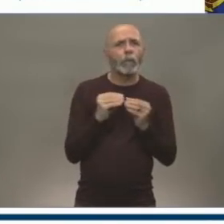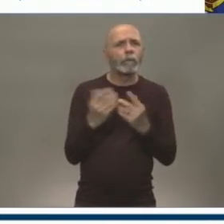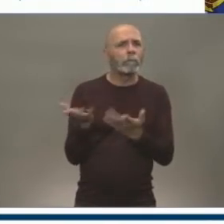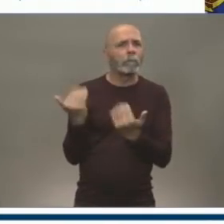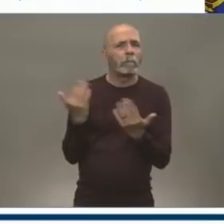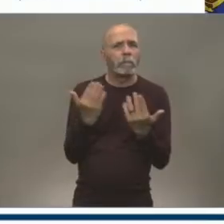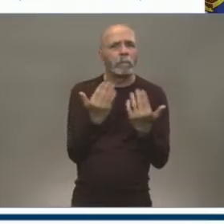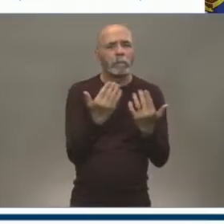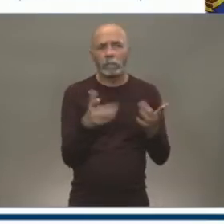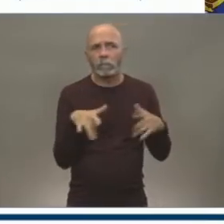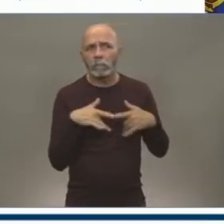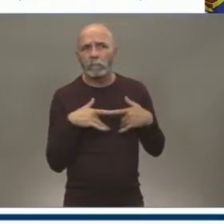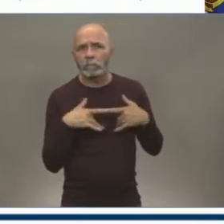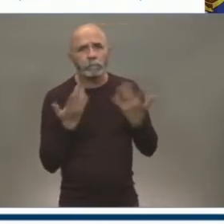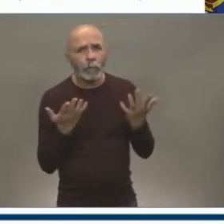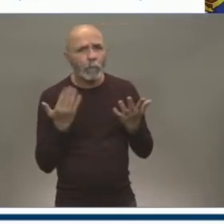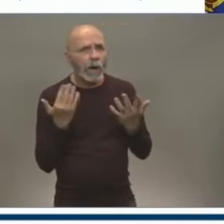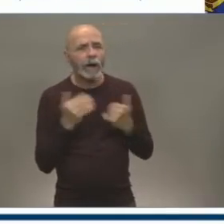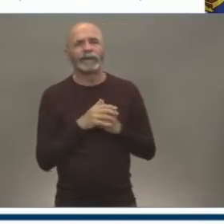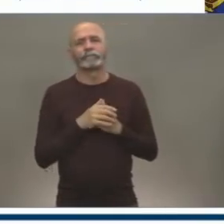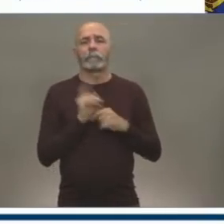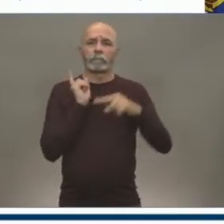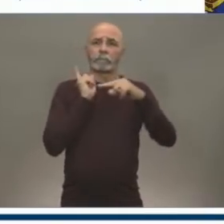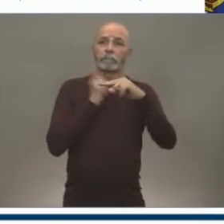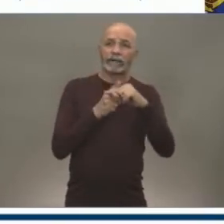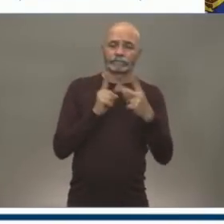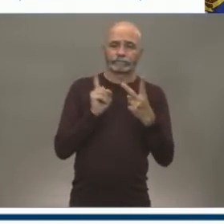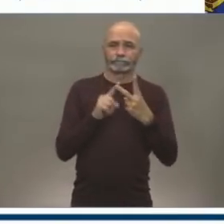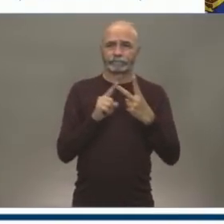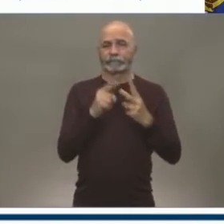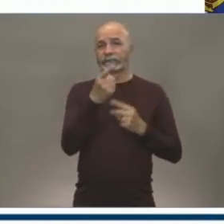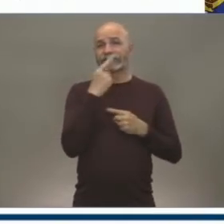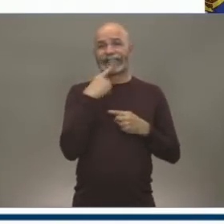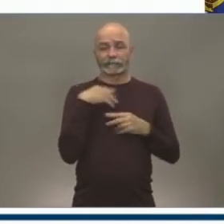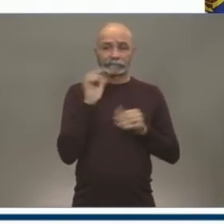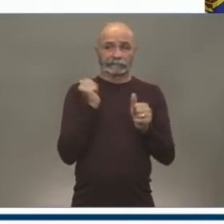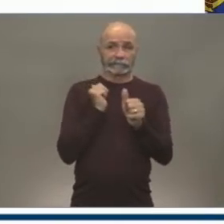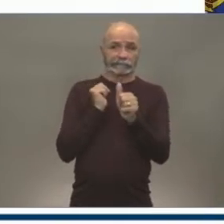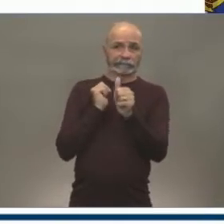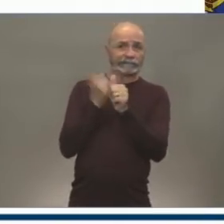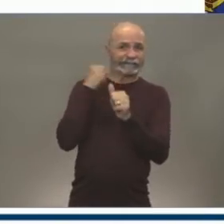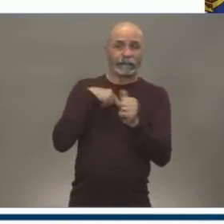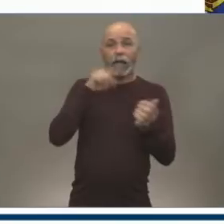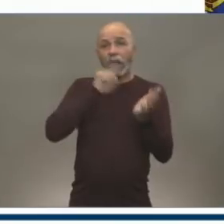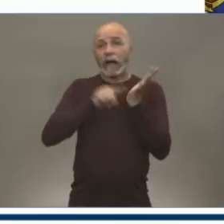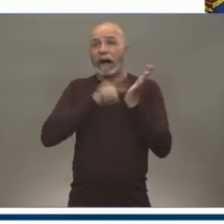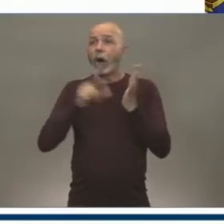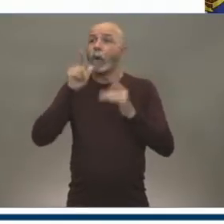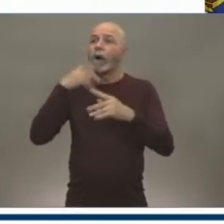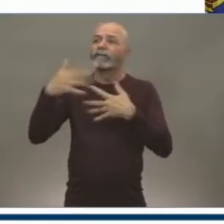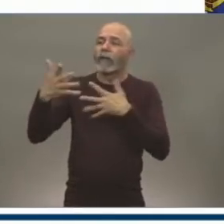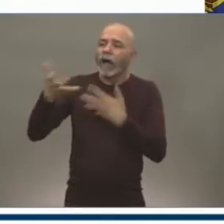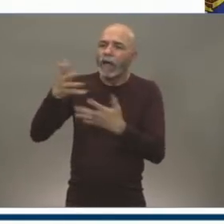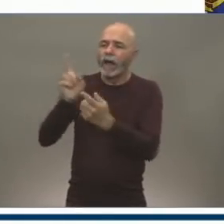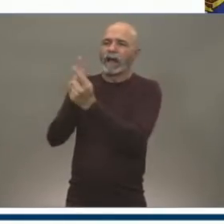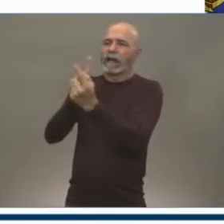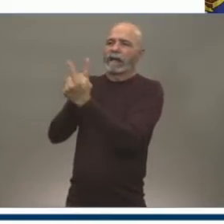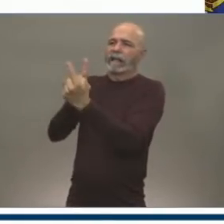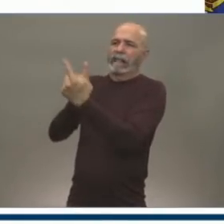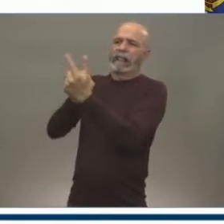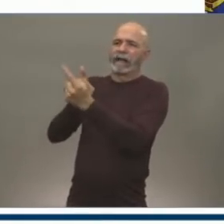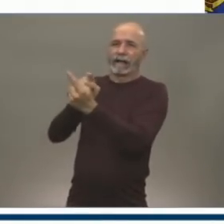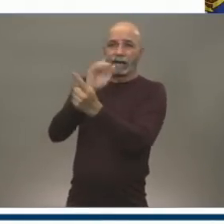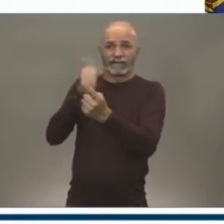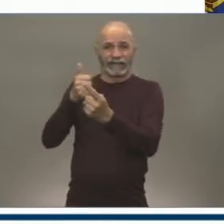work. And given the backlog you described today in contact tracing with our heightened numbers, do we have enough people doing that work? Do there need to be more